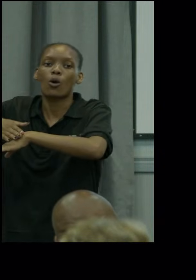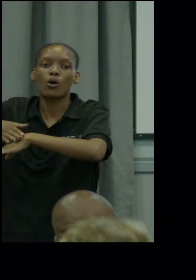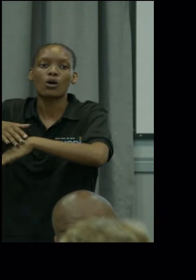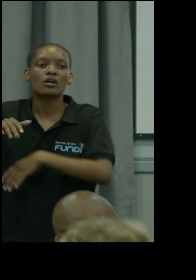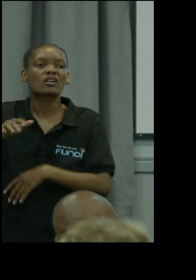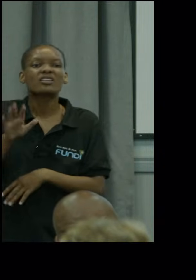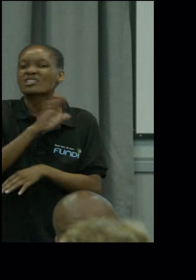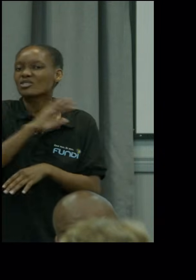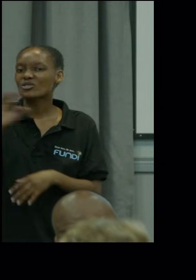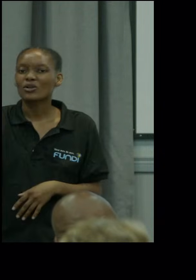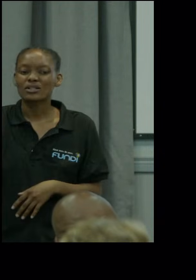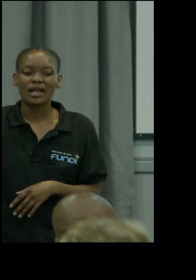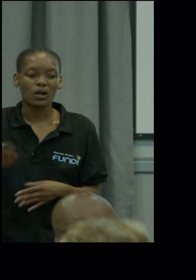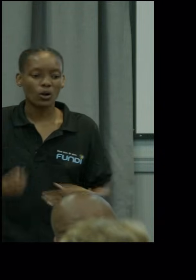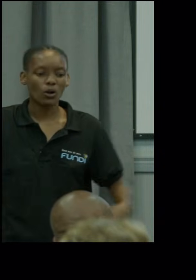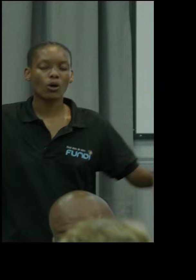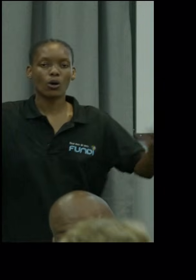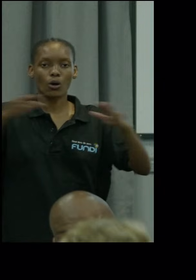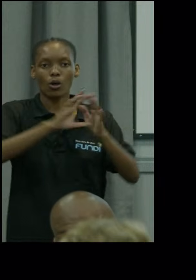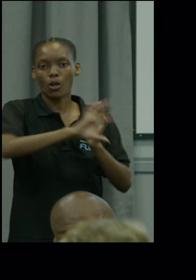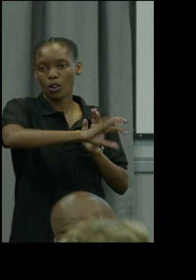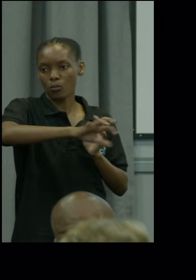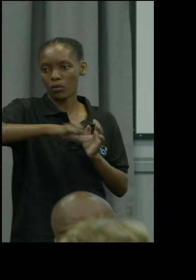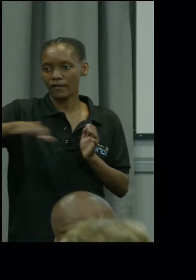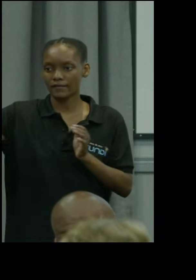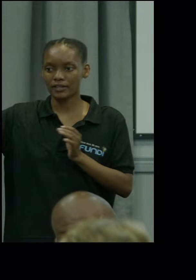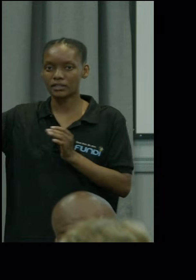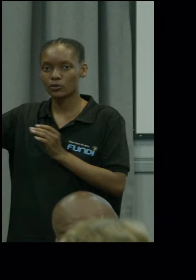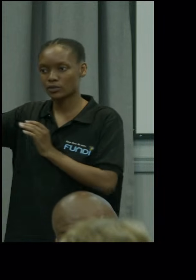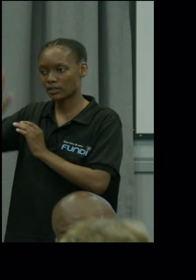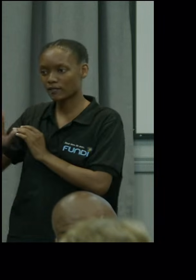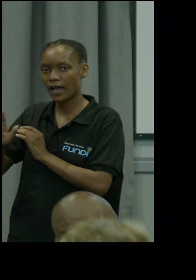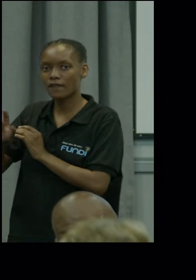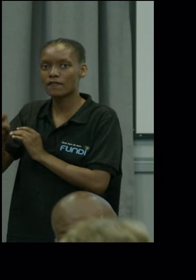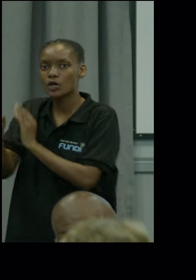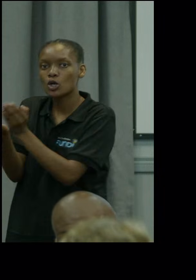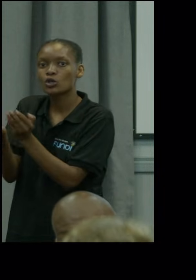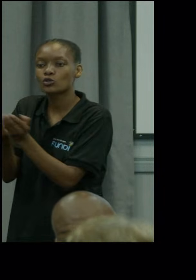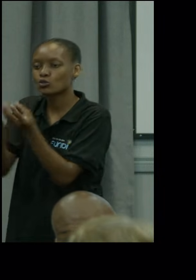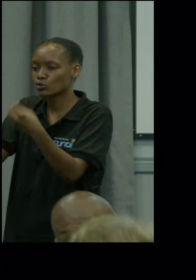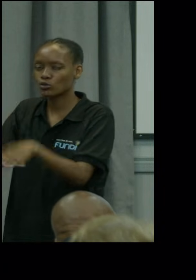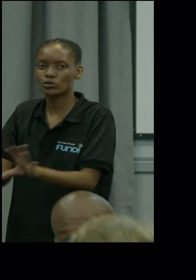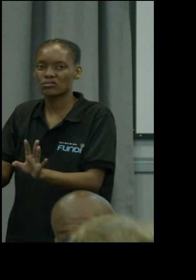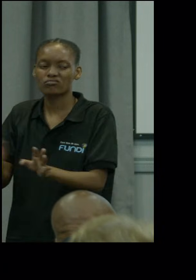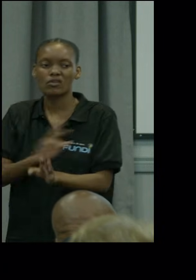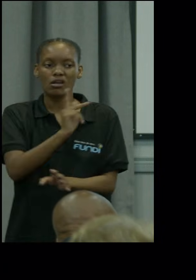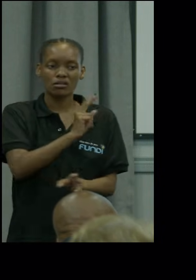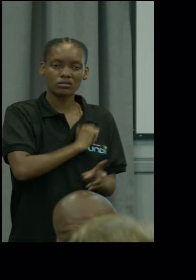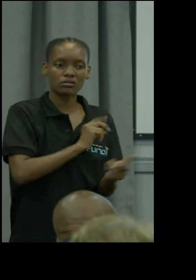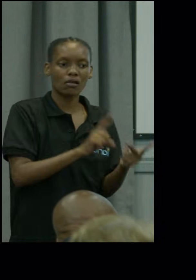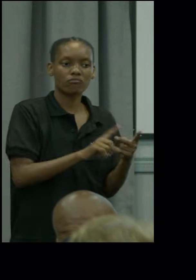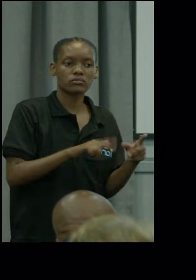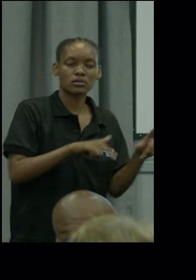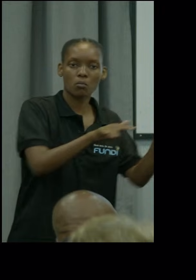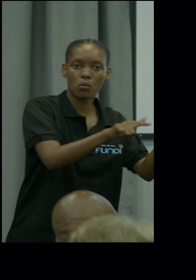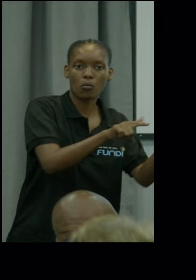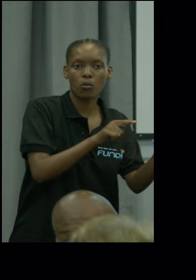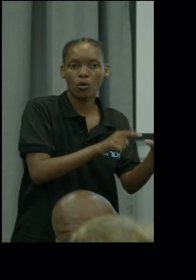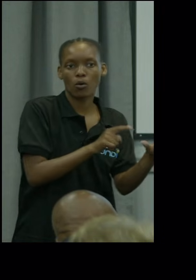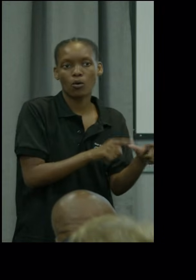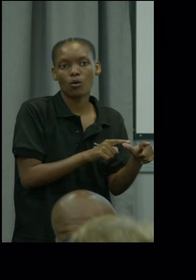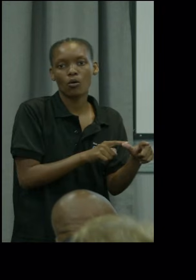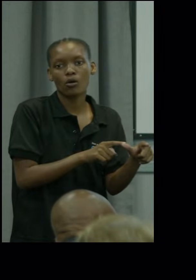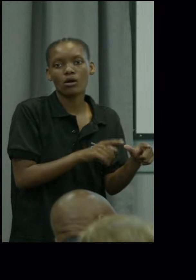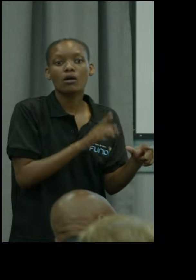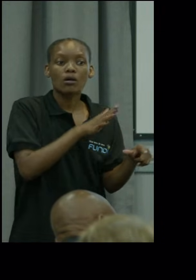if all provinces would see quintile 5 schools lose posts. KZN, Limpopo would actually see such